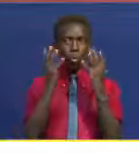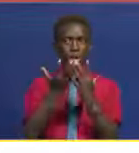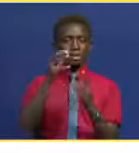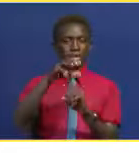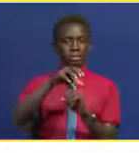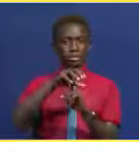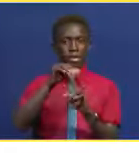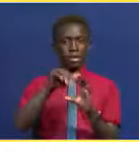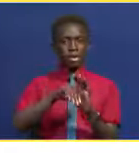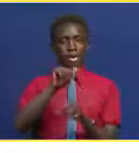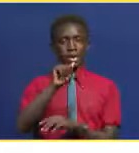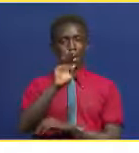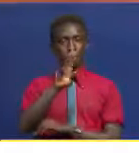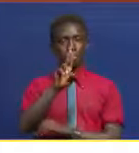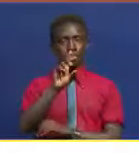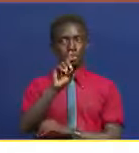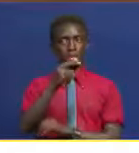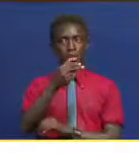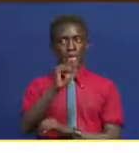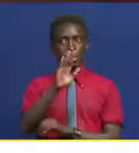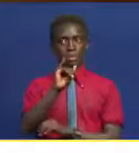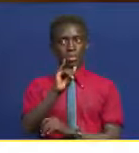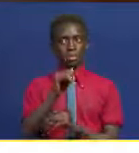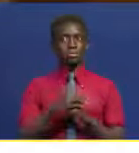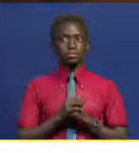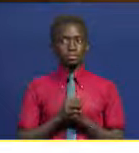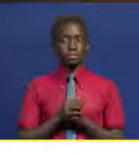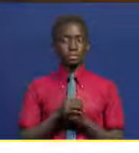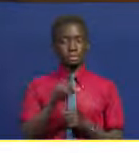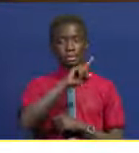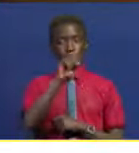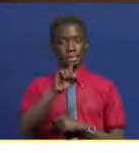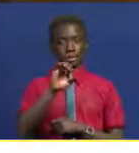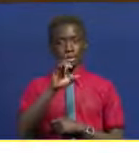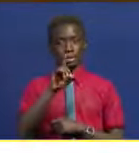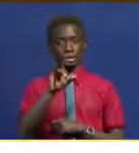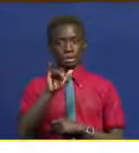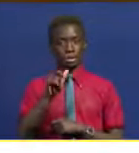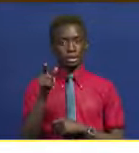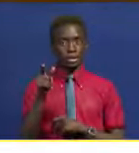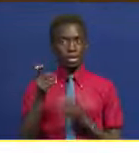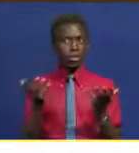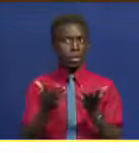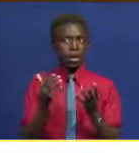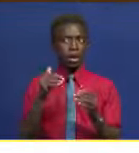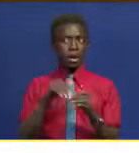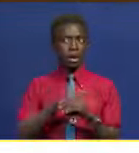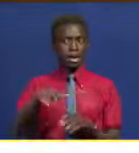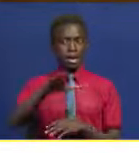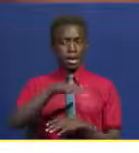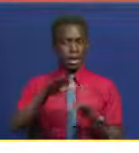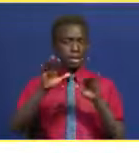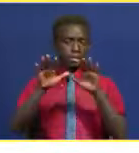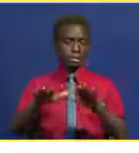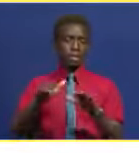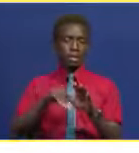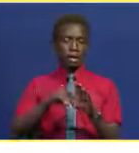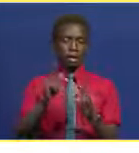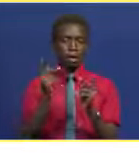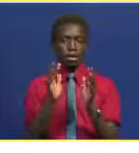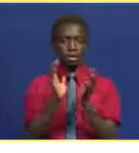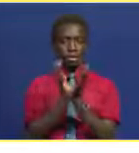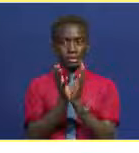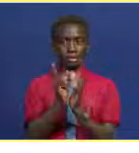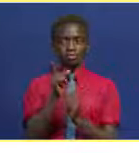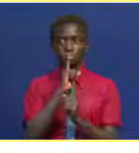Abu Dhabi before her Olympic Games qualification. Zeddy Cherotich, who is already in residential training in Kasarani, says she